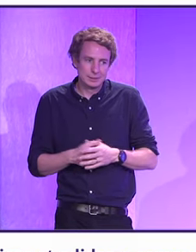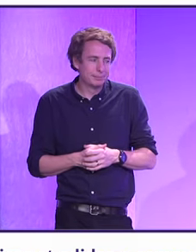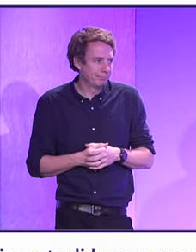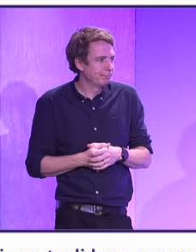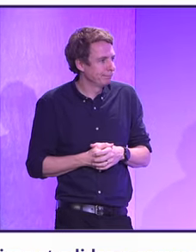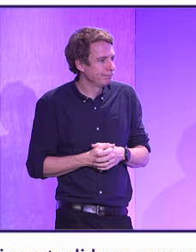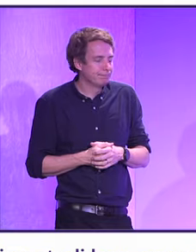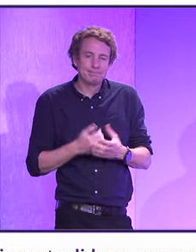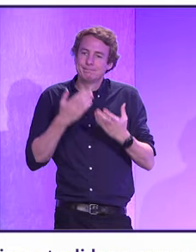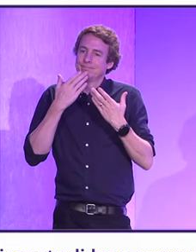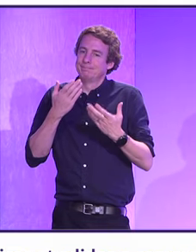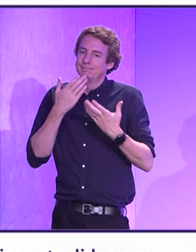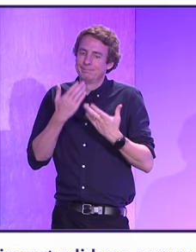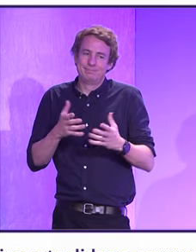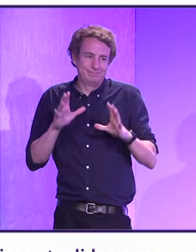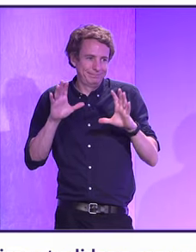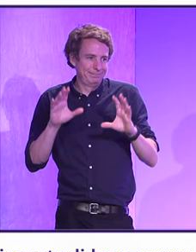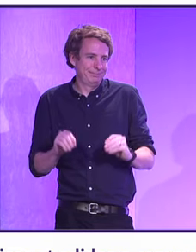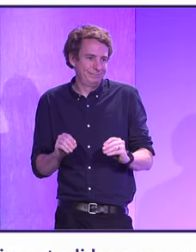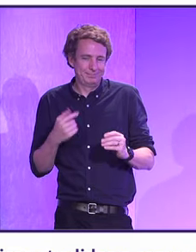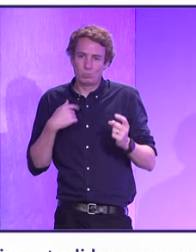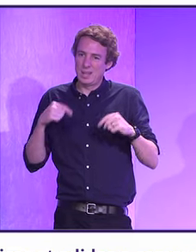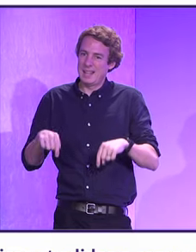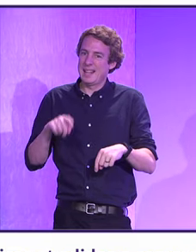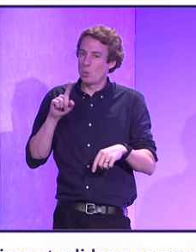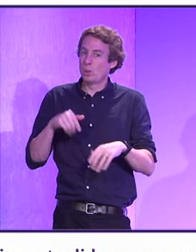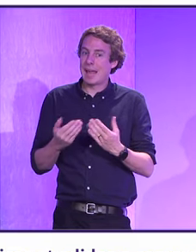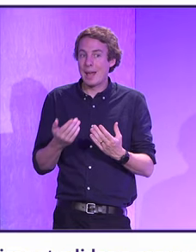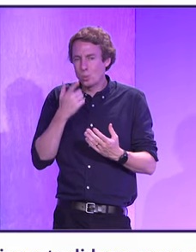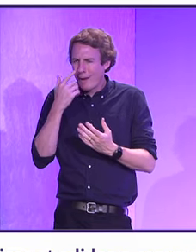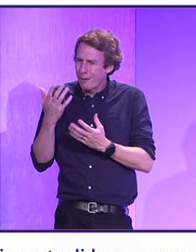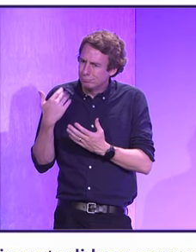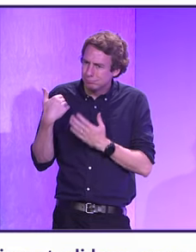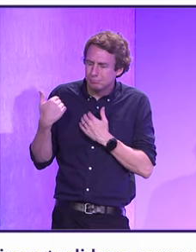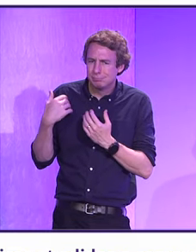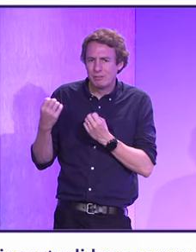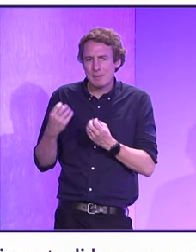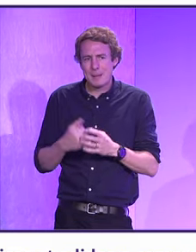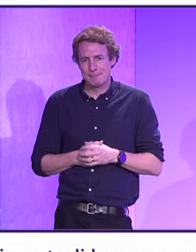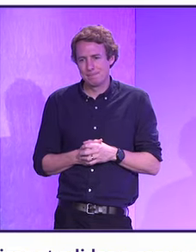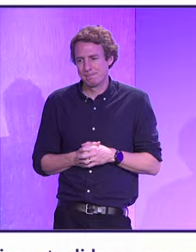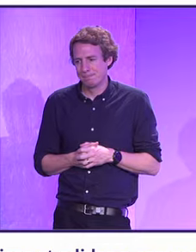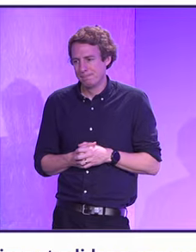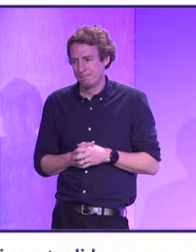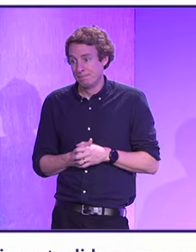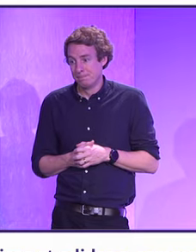continuous learning, so to say. Yeah. Thank you very much. And we'll be here today, happy to get any feedback from you. Thank you.